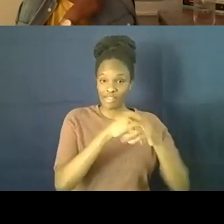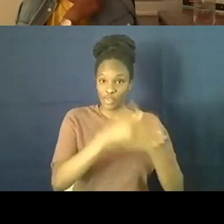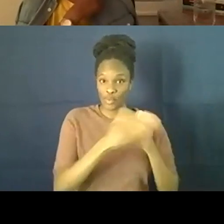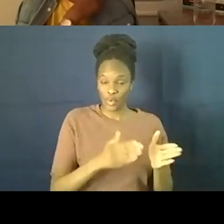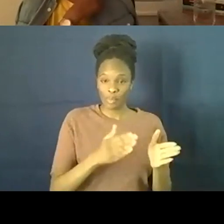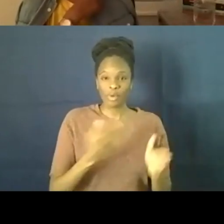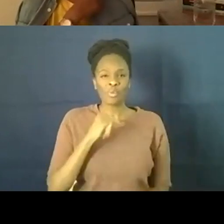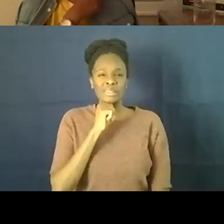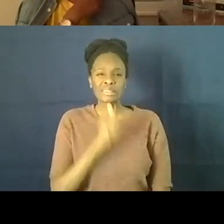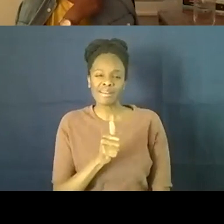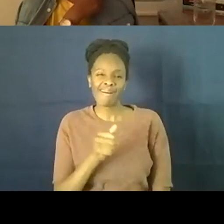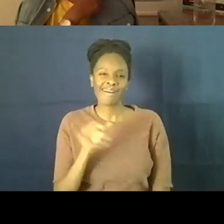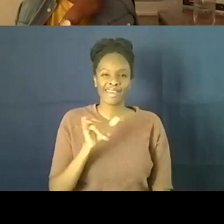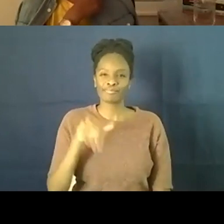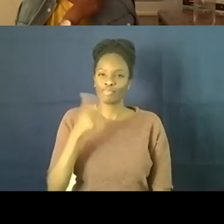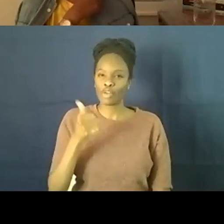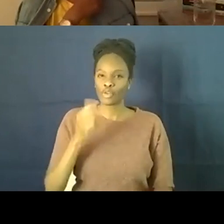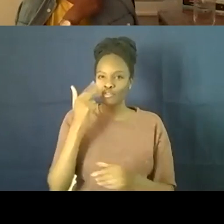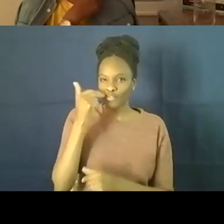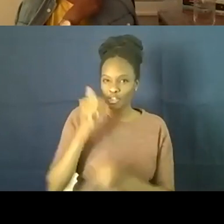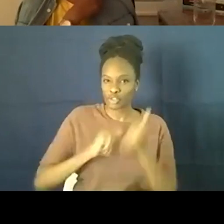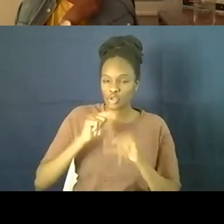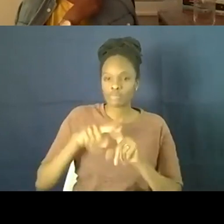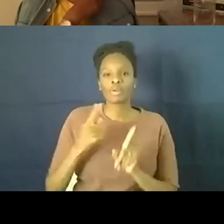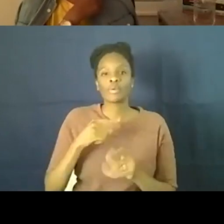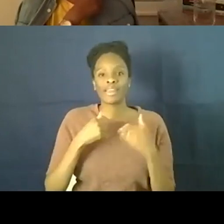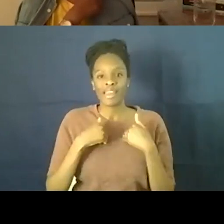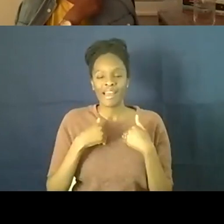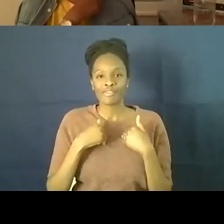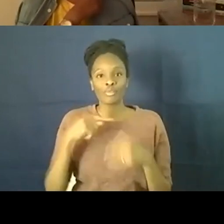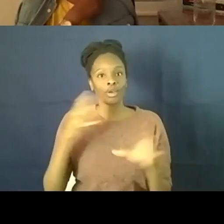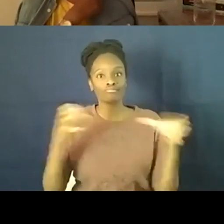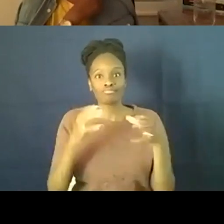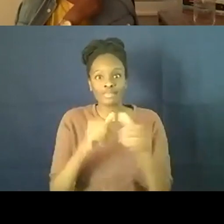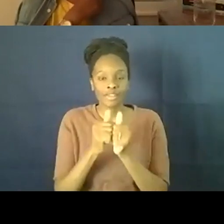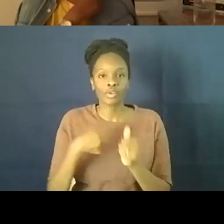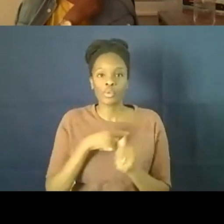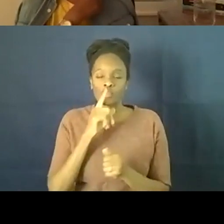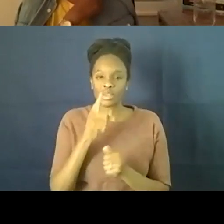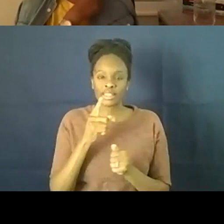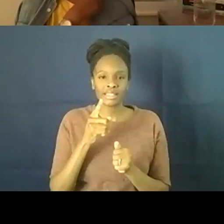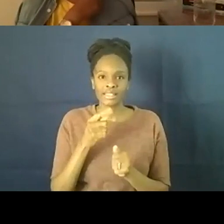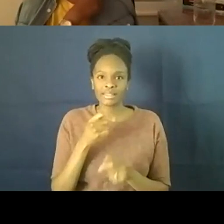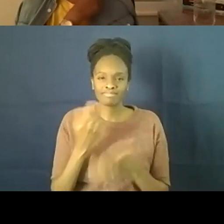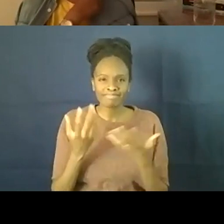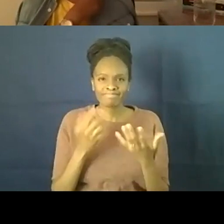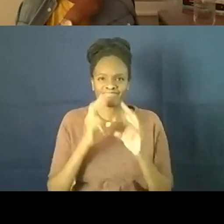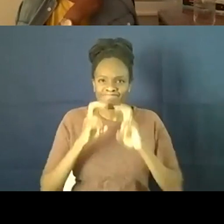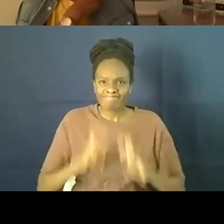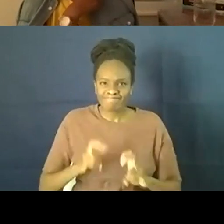we're not quite like other comedy shows, but we definitely do like punch ups as a group and we definitely unpack scenes as a group. And